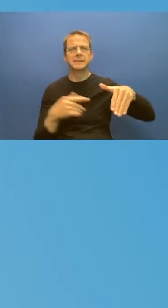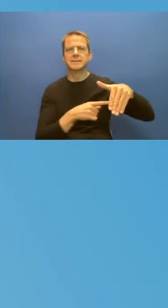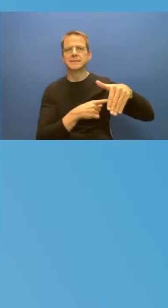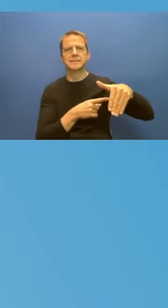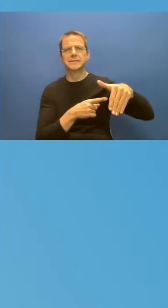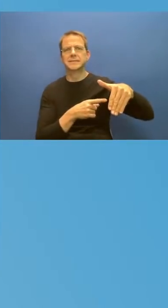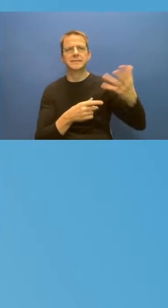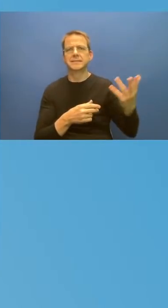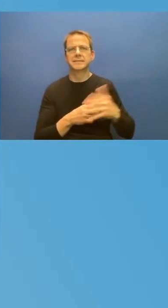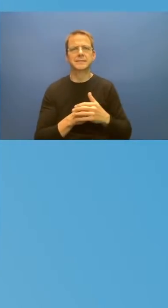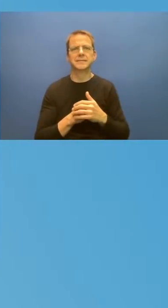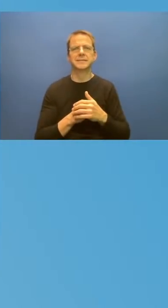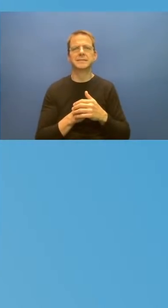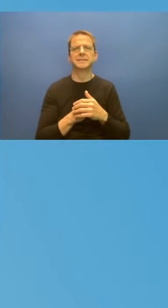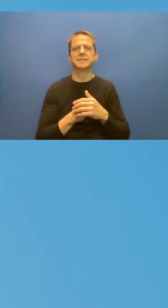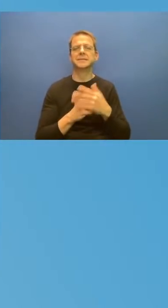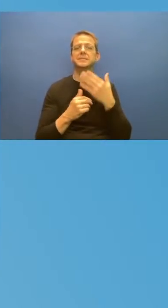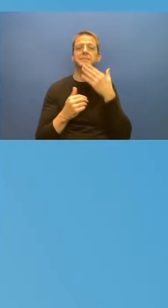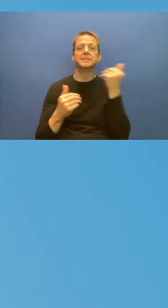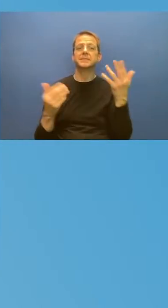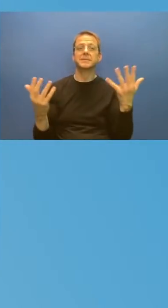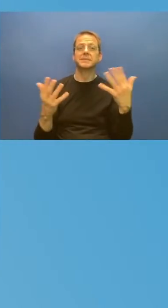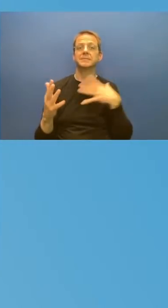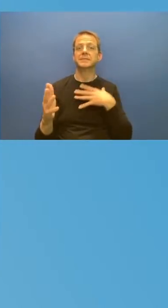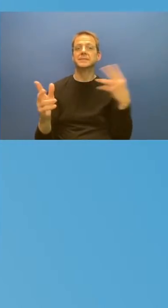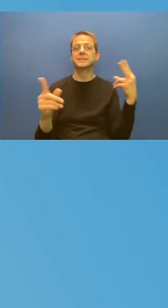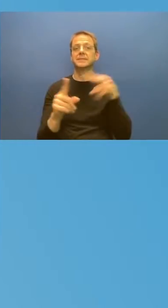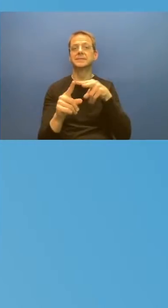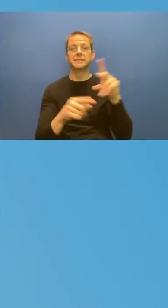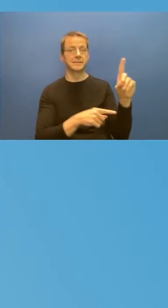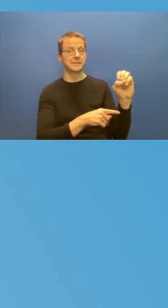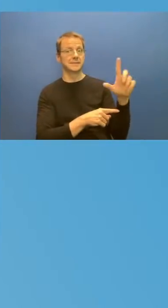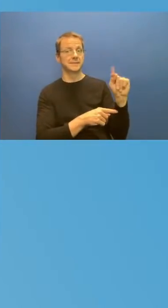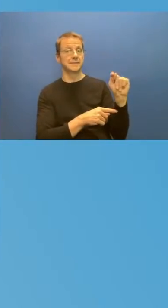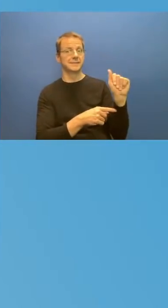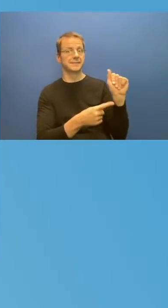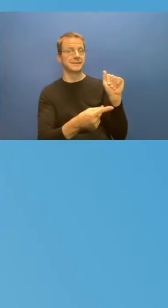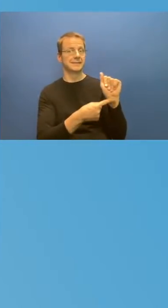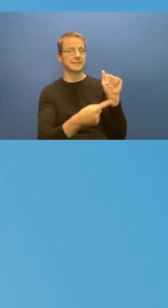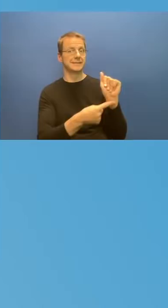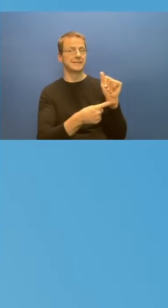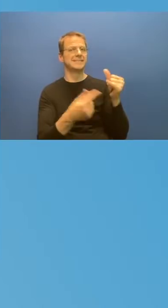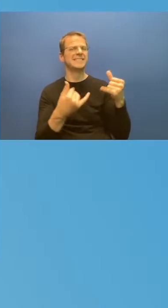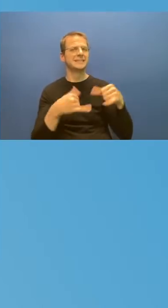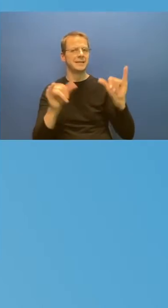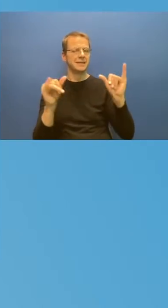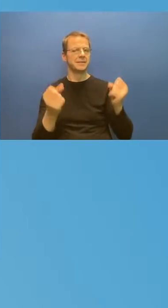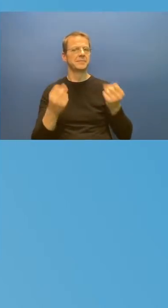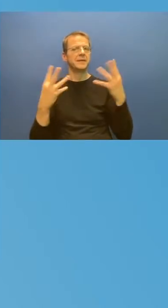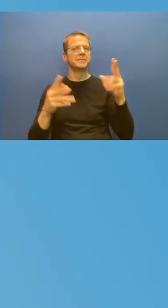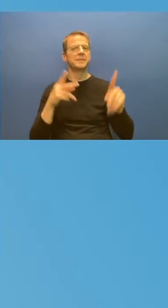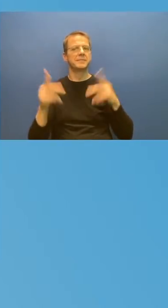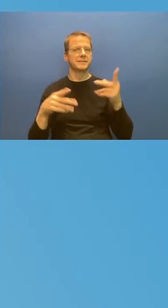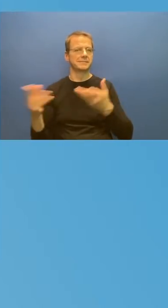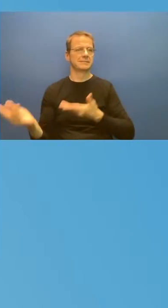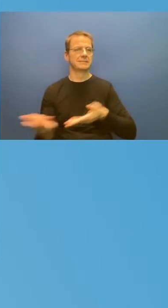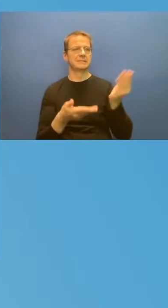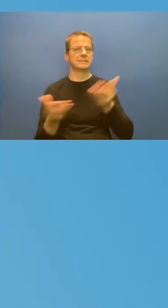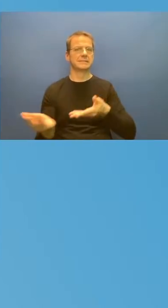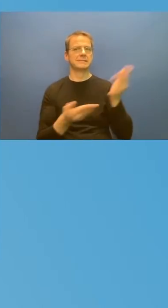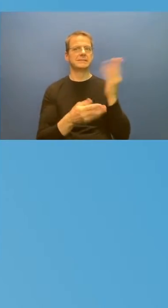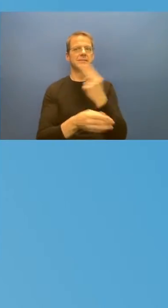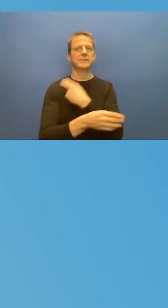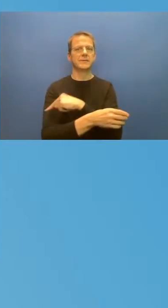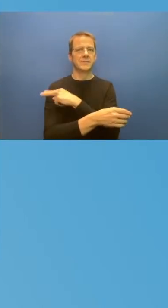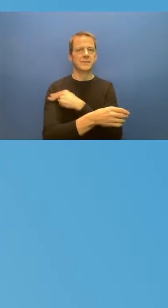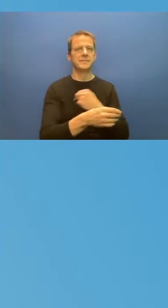still putting, unfortunately, a lot of people into ICUs, and unfortunately resulting in a lot of fatalities. We need